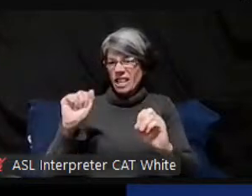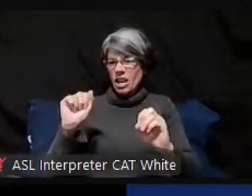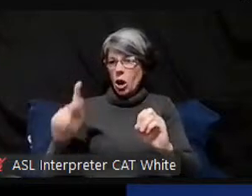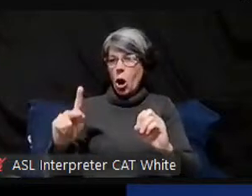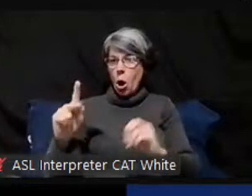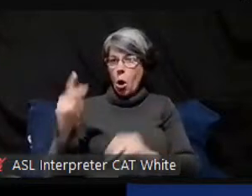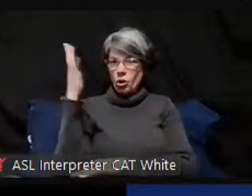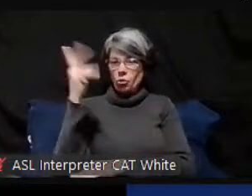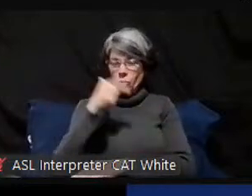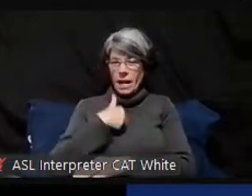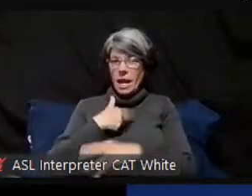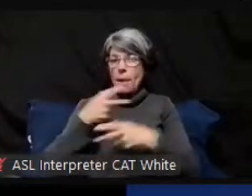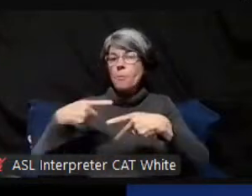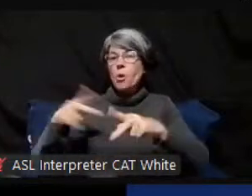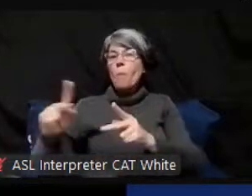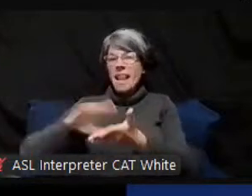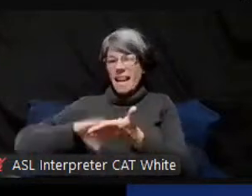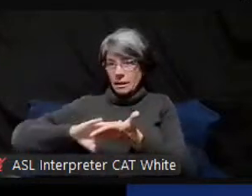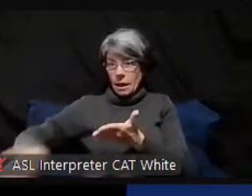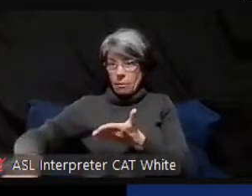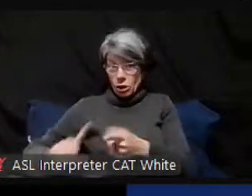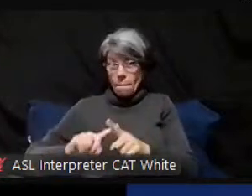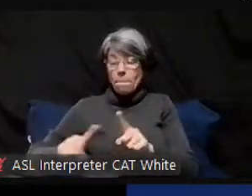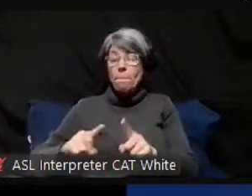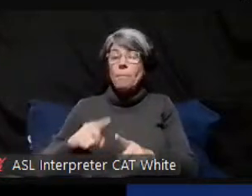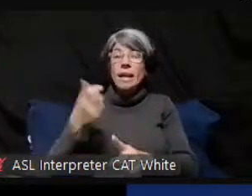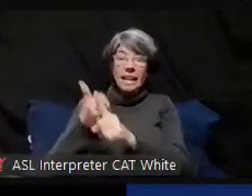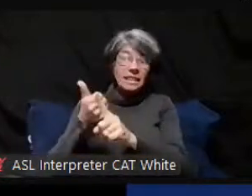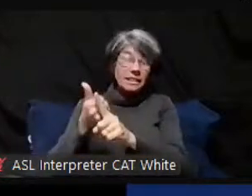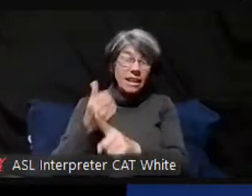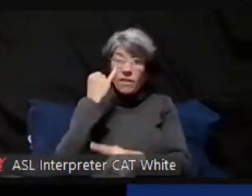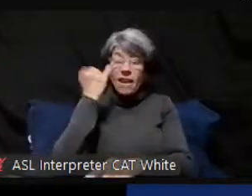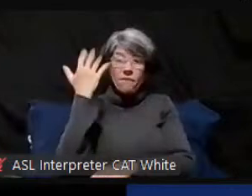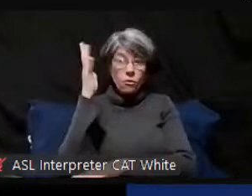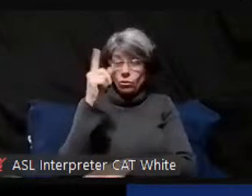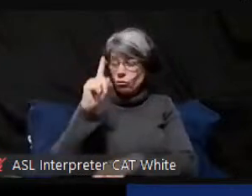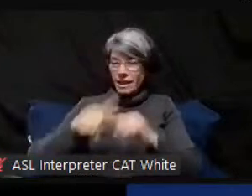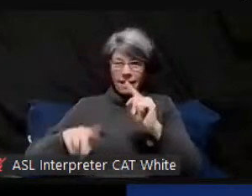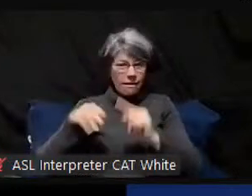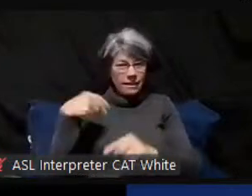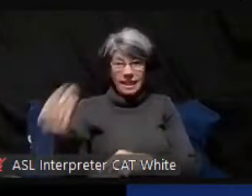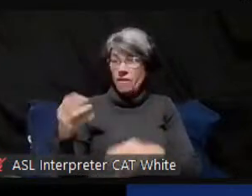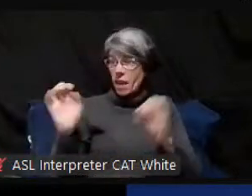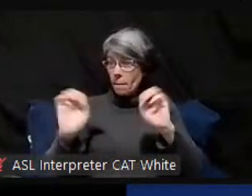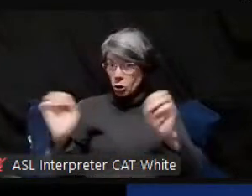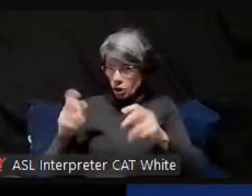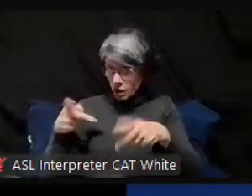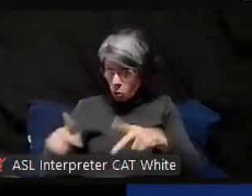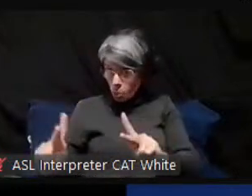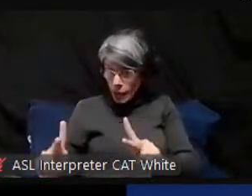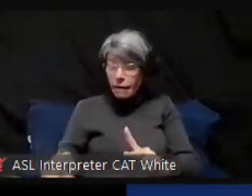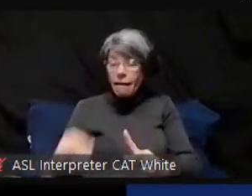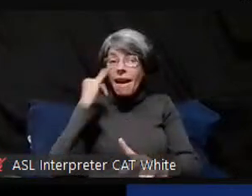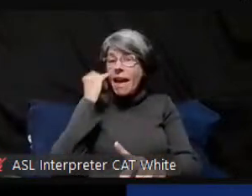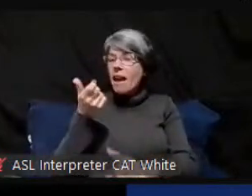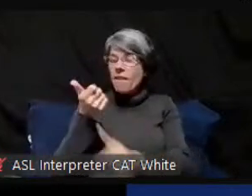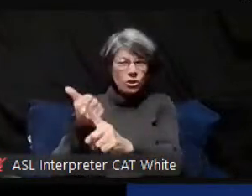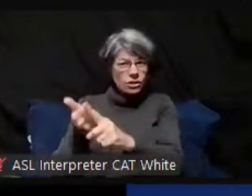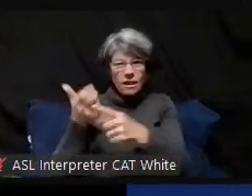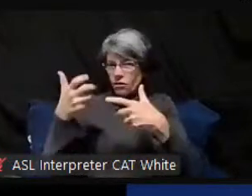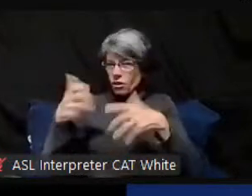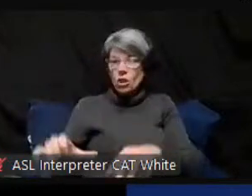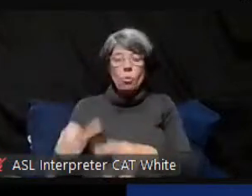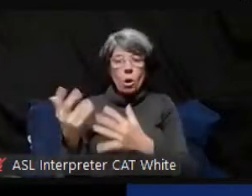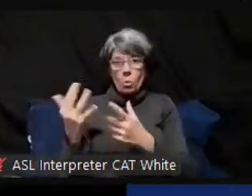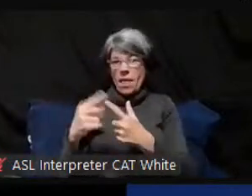permit exemption. However, if forestry is unable to issue that emergency permit, if you did not want to